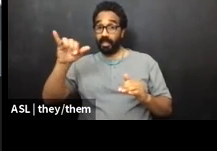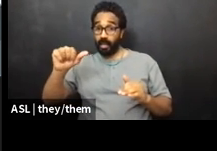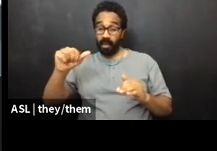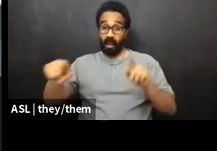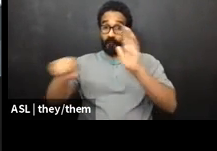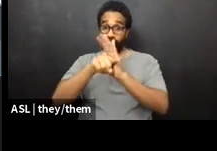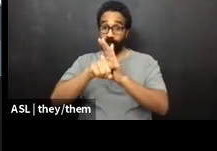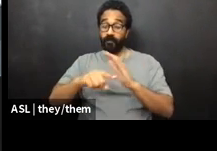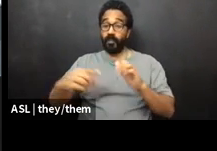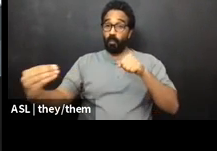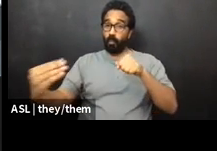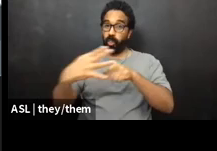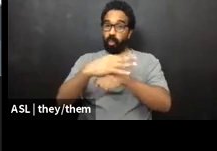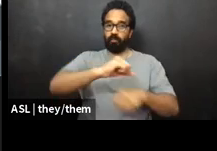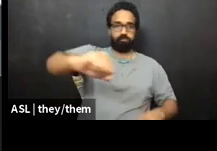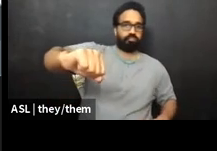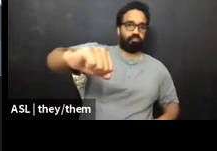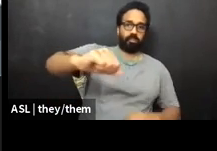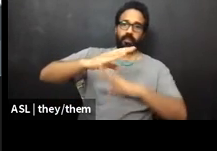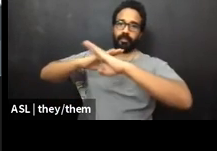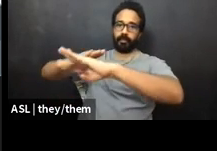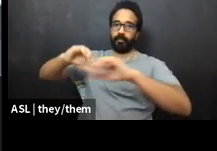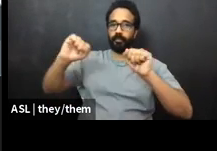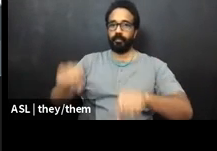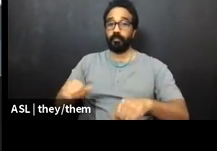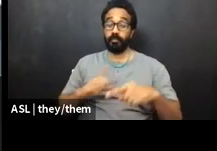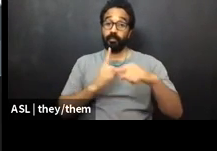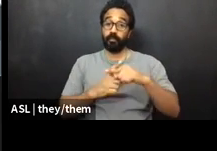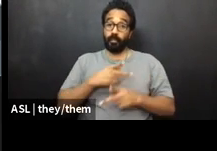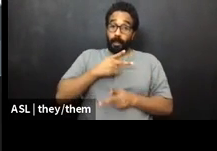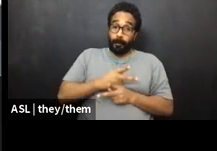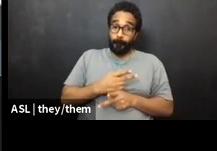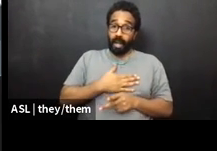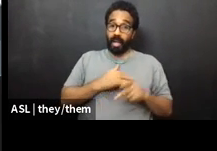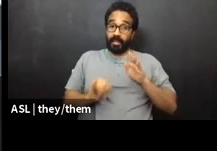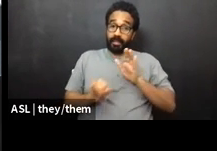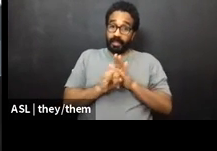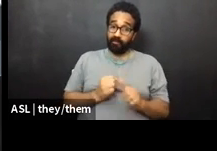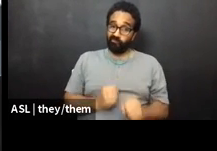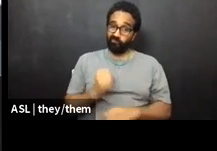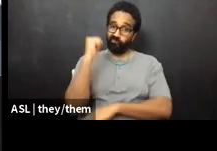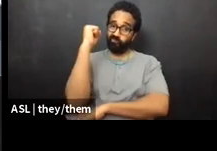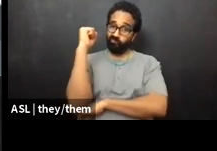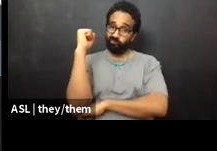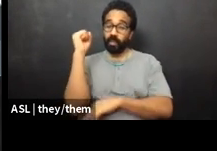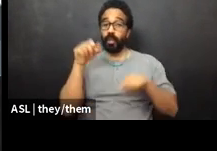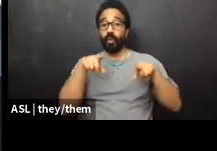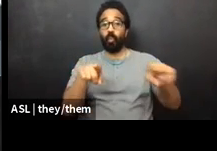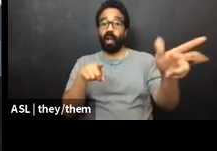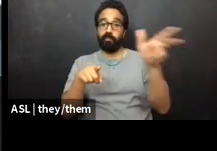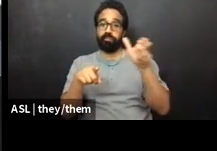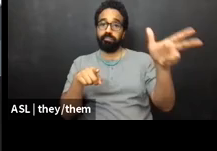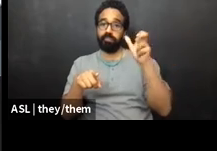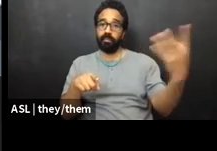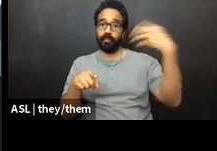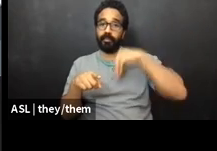in elements of our own identity when we're using media to communicate with others and gather information. And this also allows us